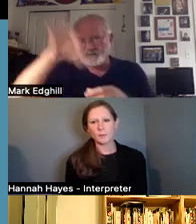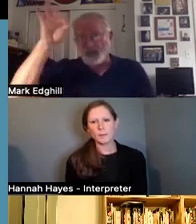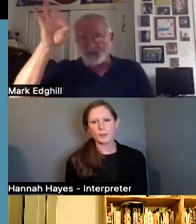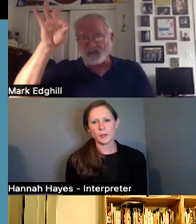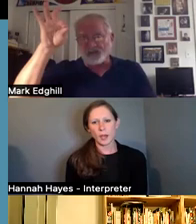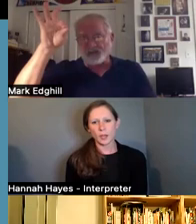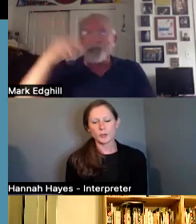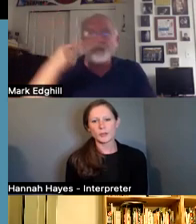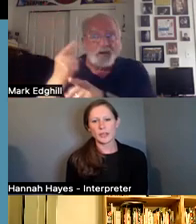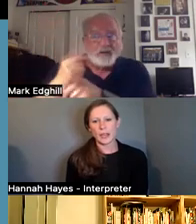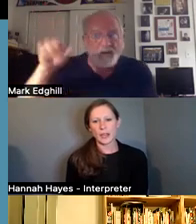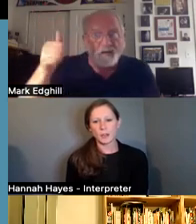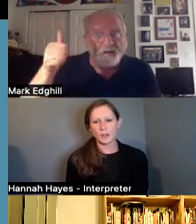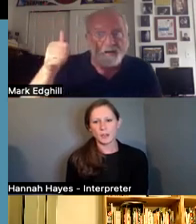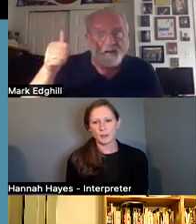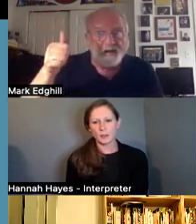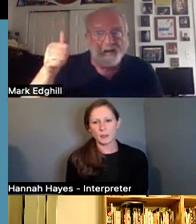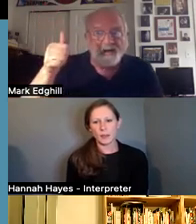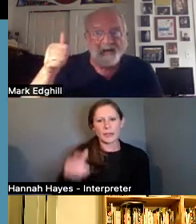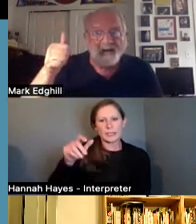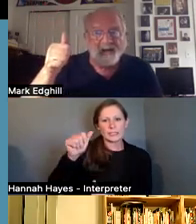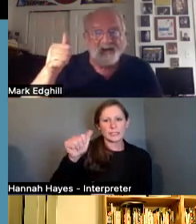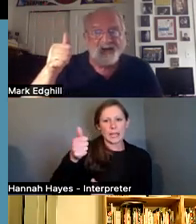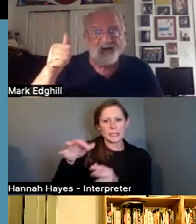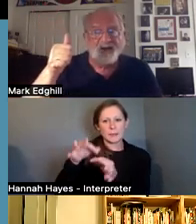There's a lot of people who say.